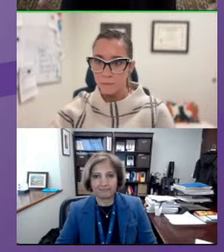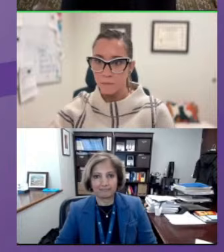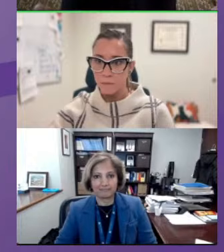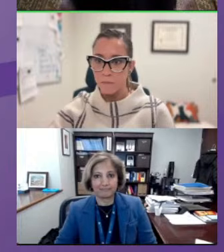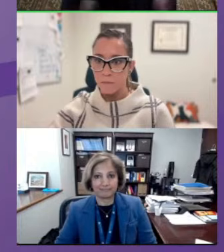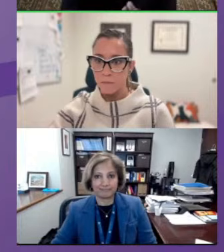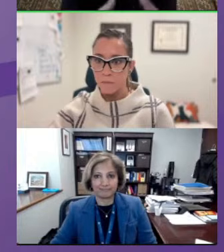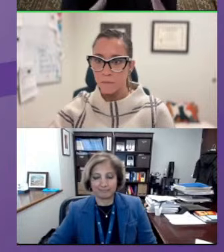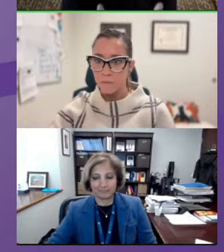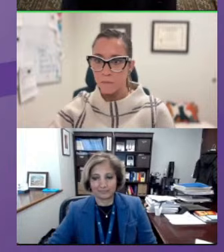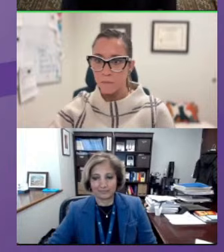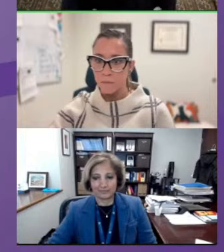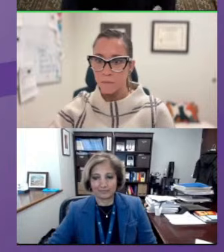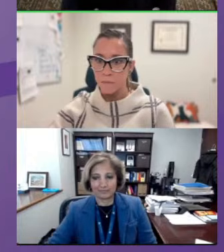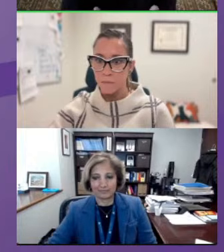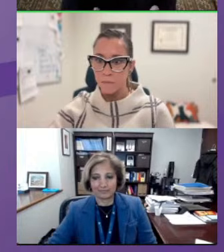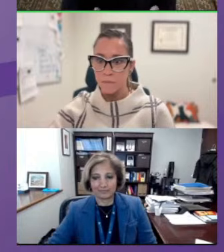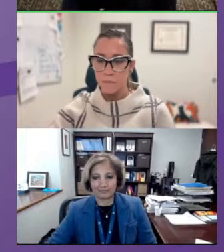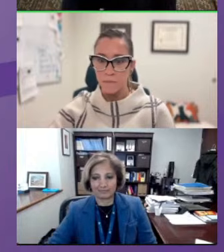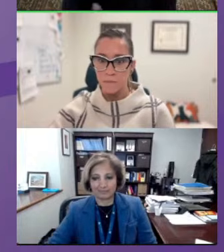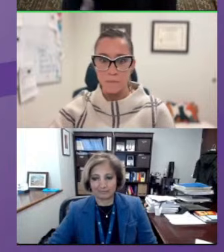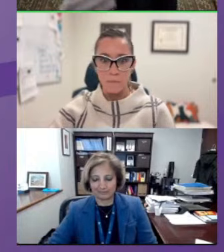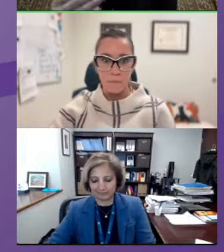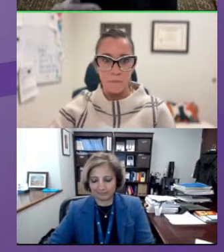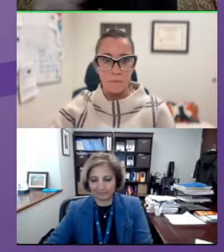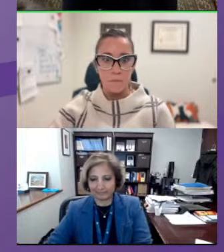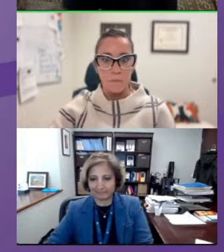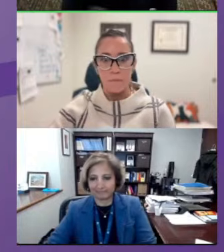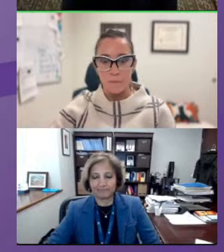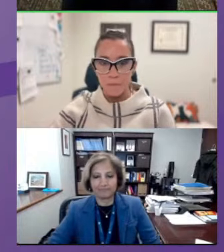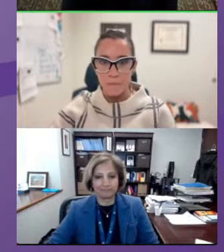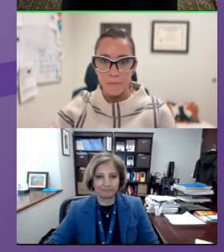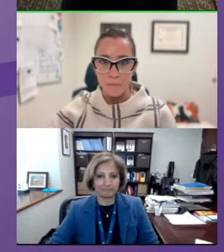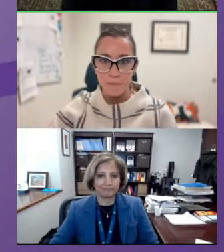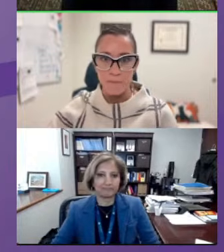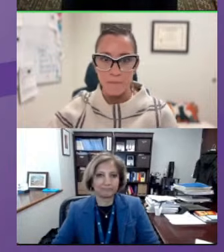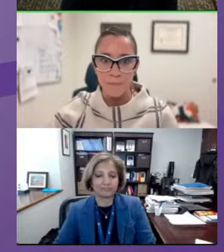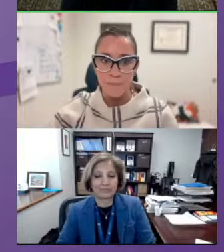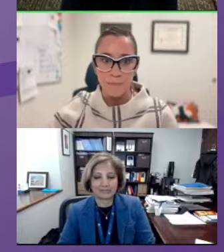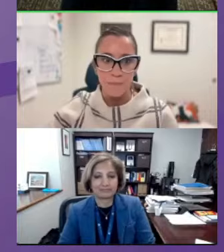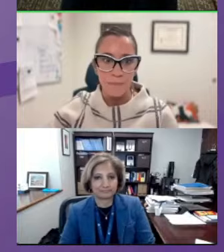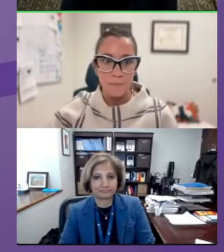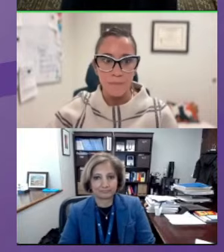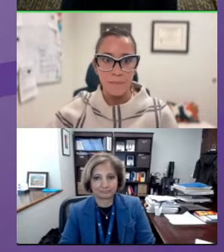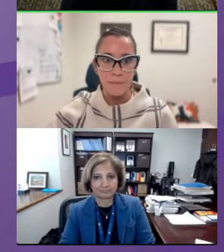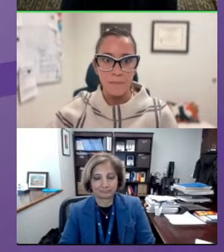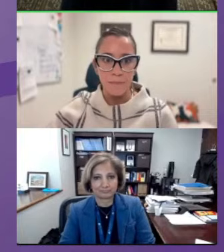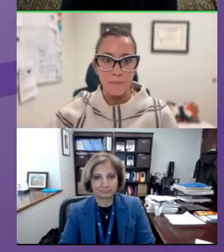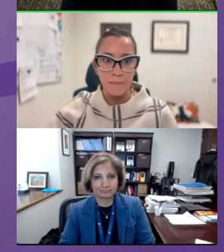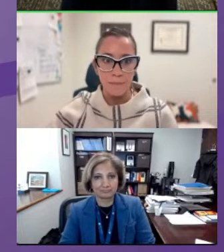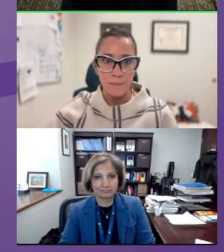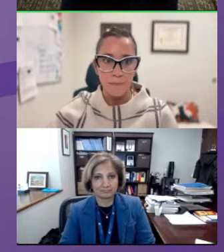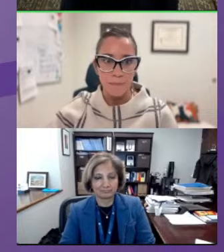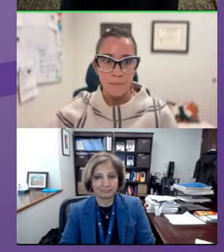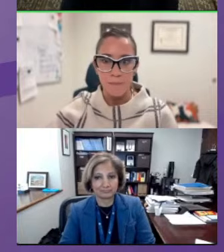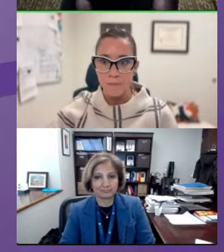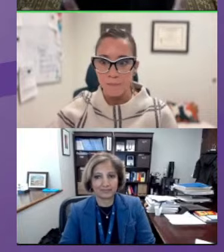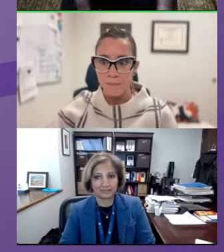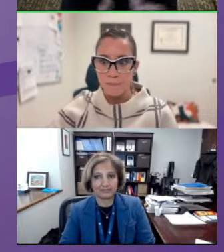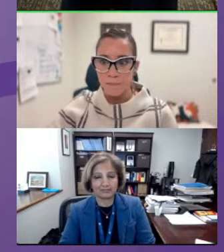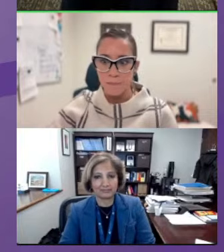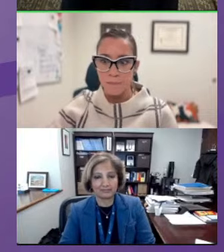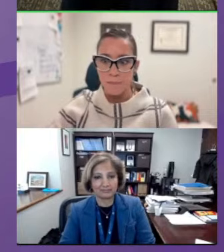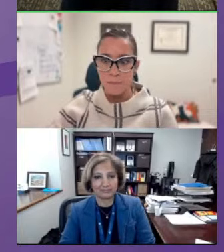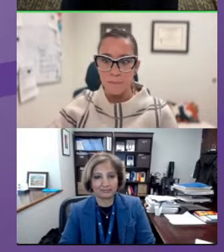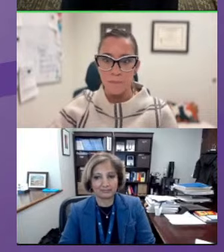fatigue severity score to understand how fatigued they are so we can monitor changes in symptom presentation. And I